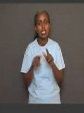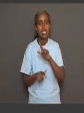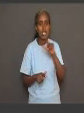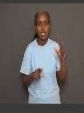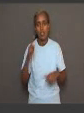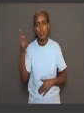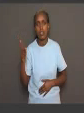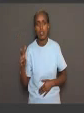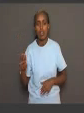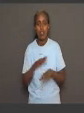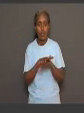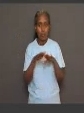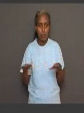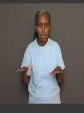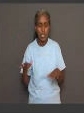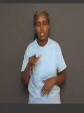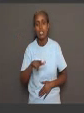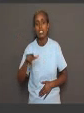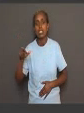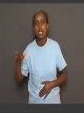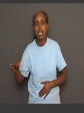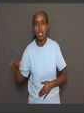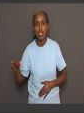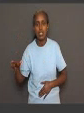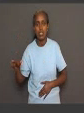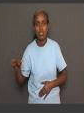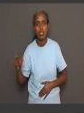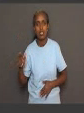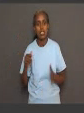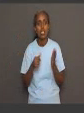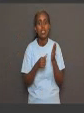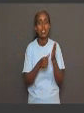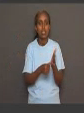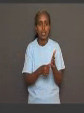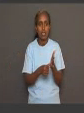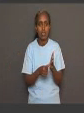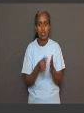half plane, the line is indicated in bold.